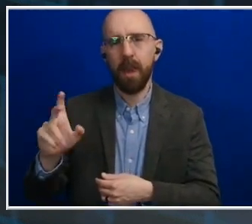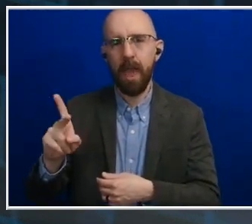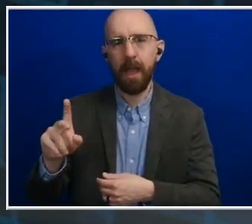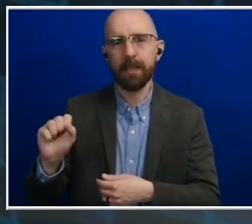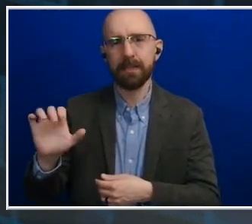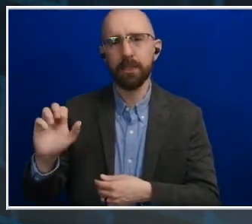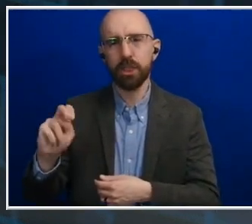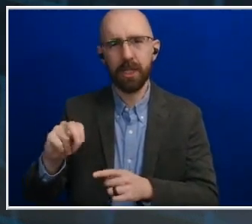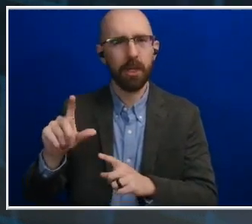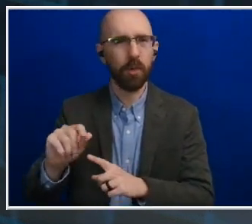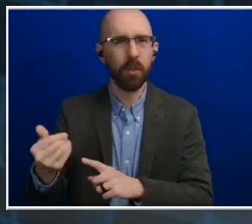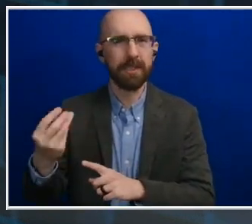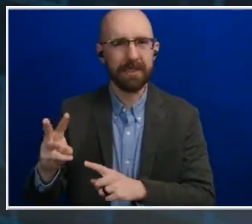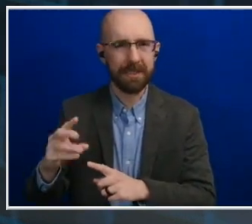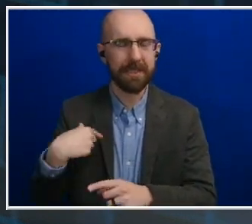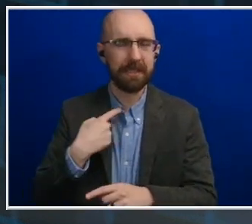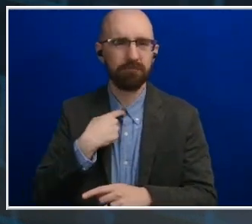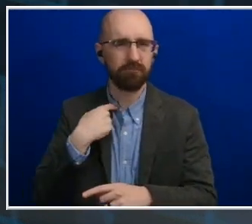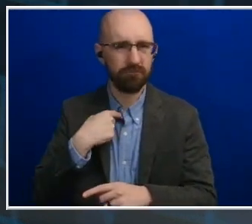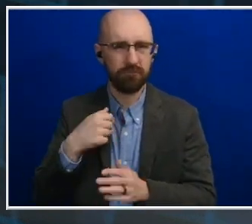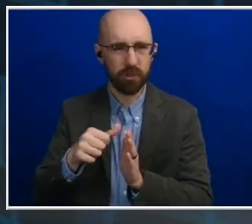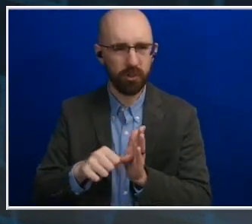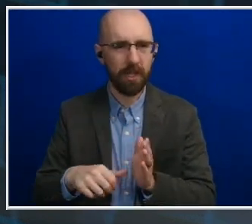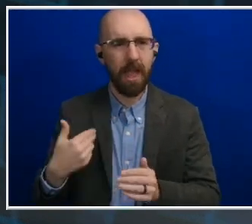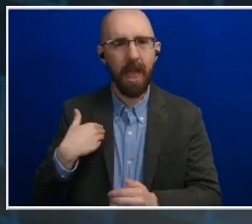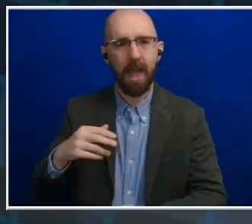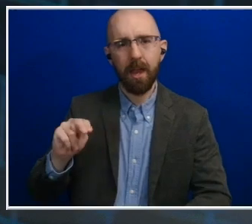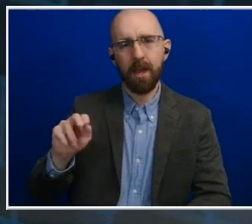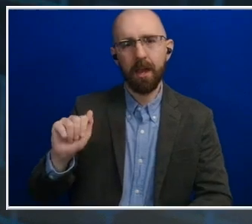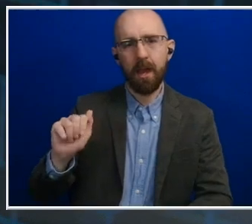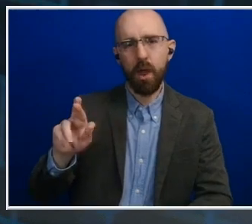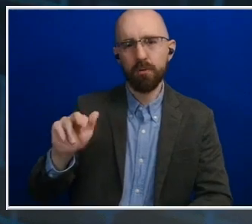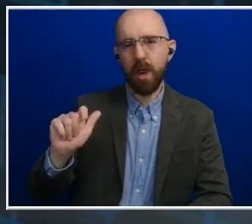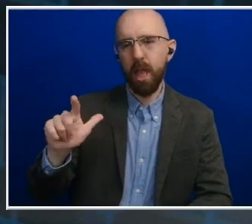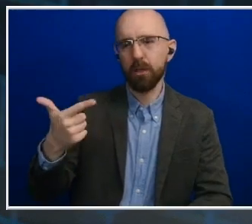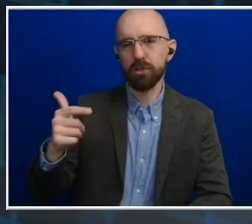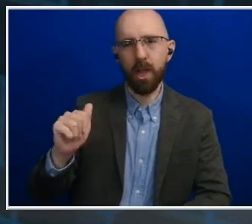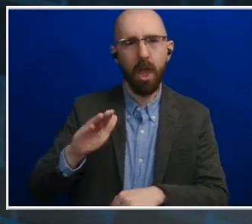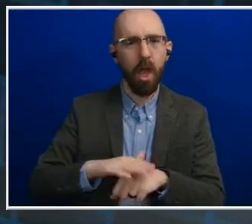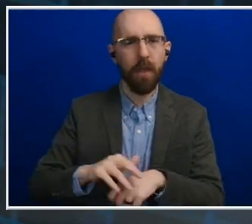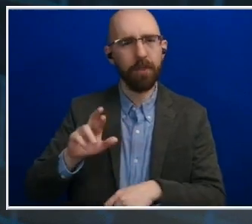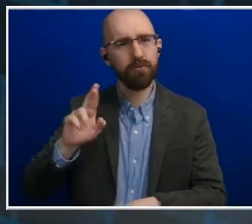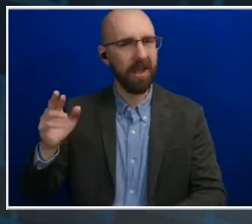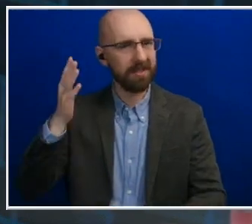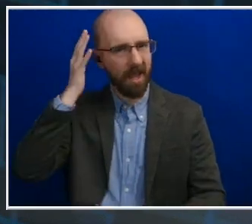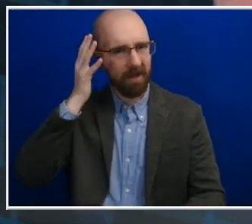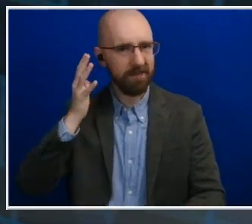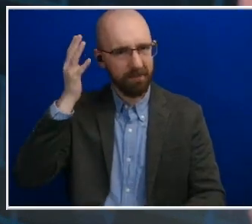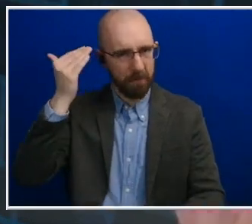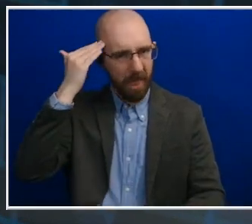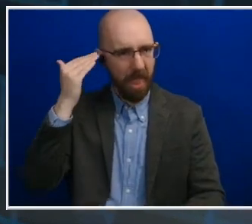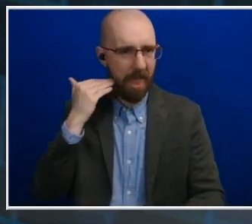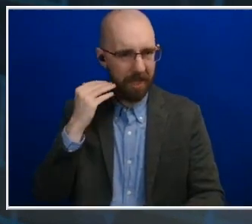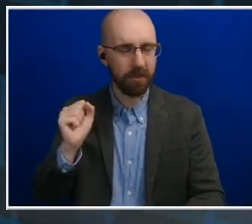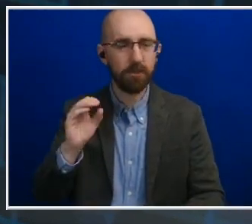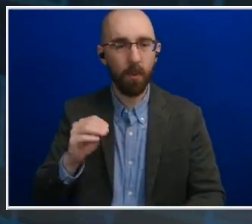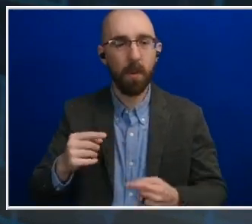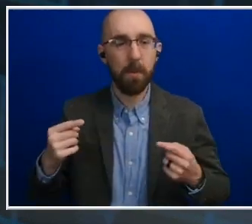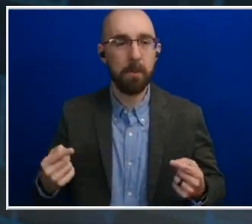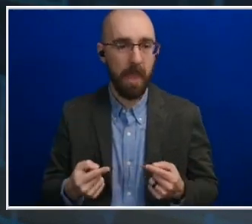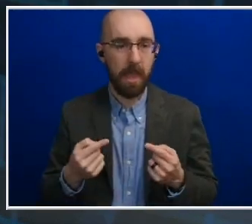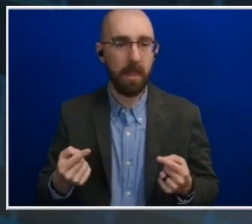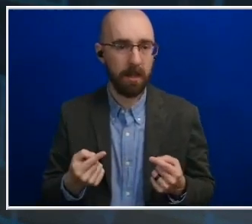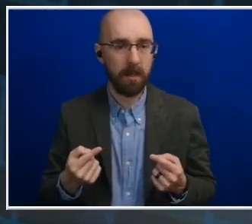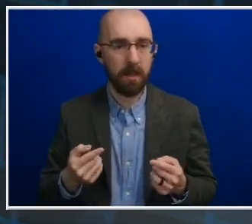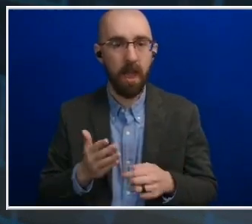had neuralgia on the right side of my head, and so the pain post-surgery was